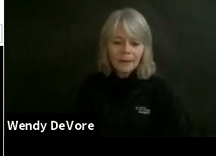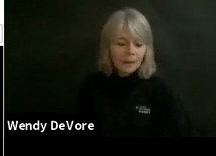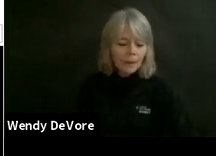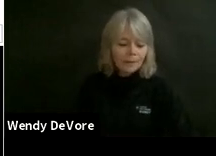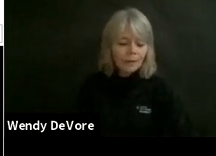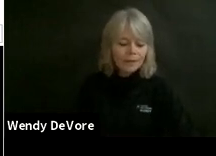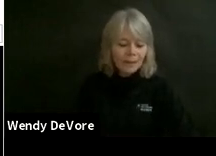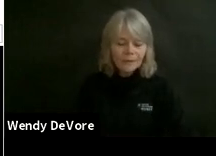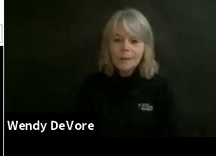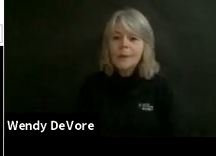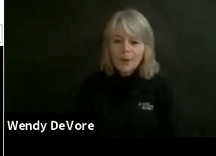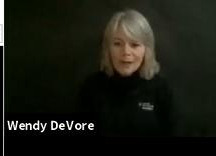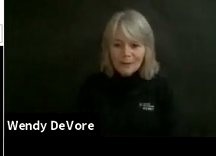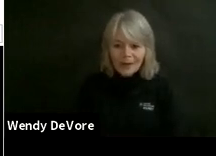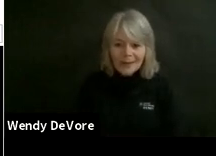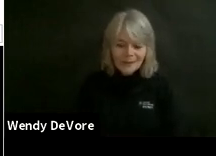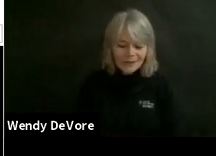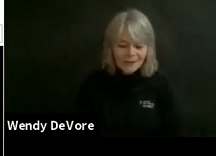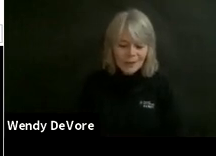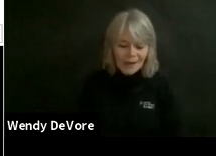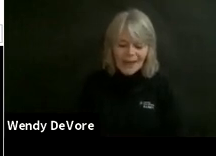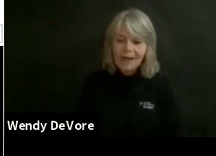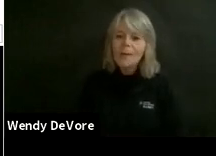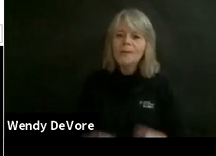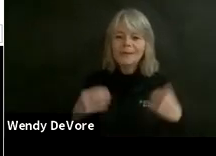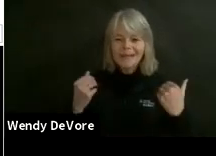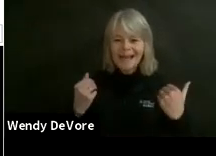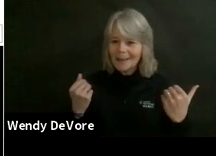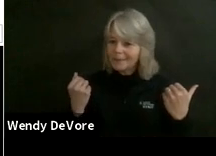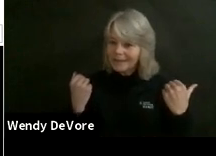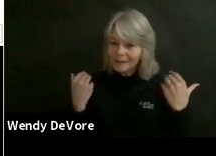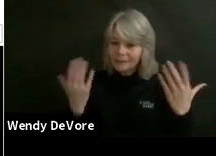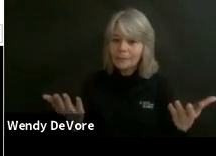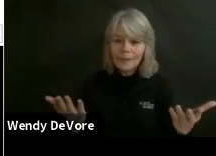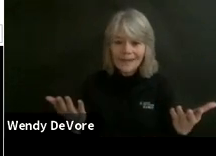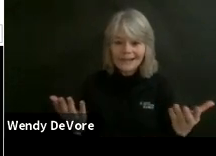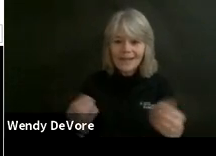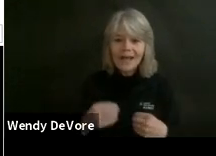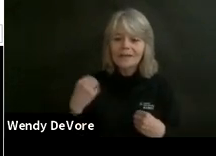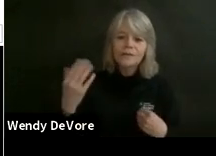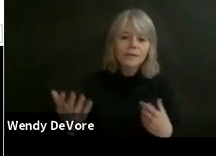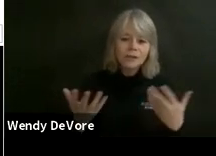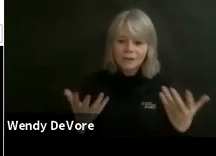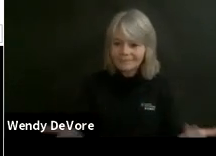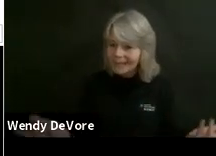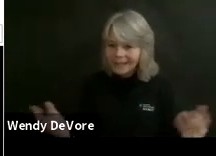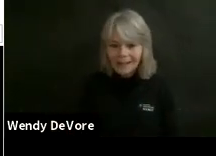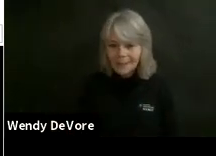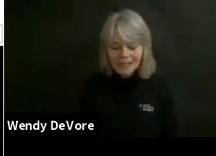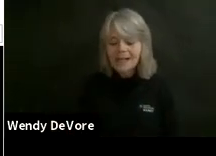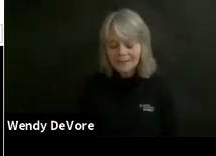go. Well, of course, I was a little bit worried for him because you know how that goes. Sometimes when they say that in the future,